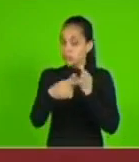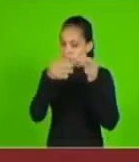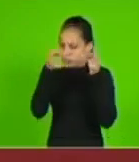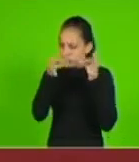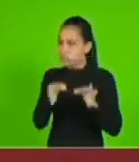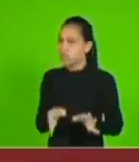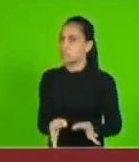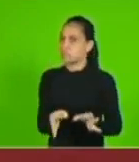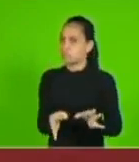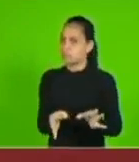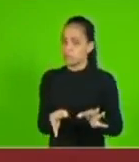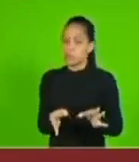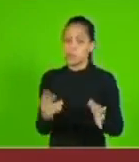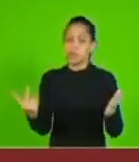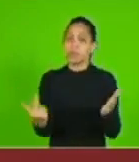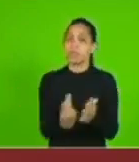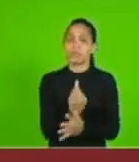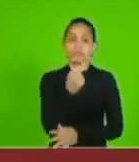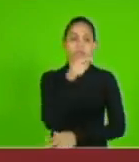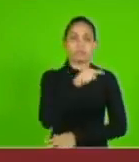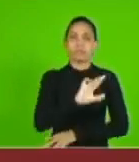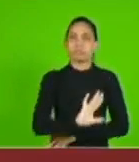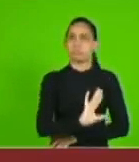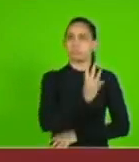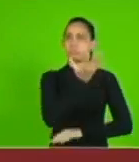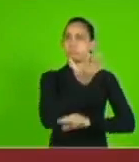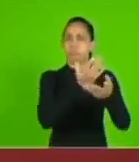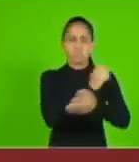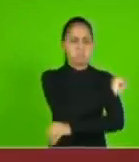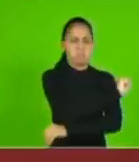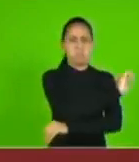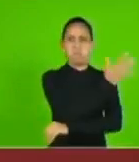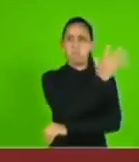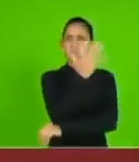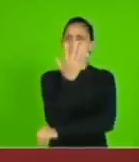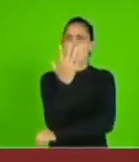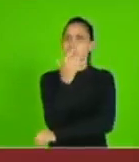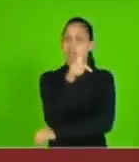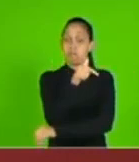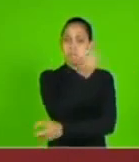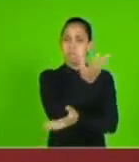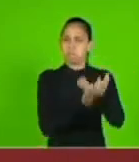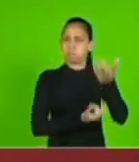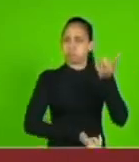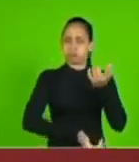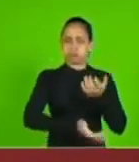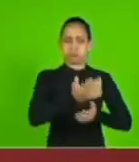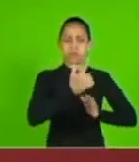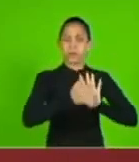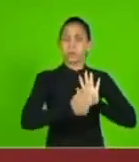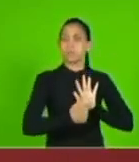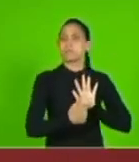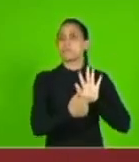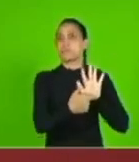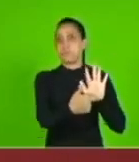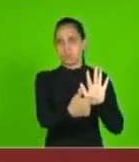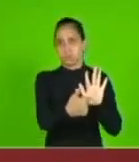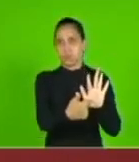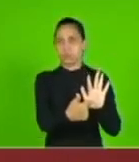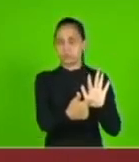man is doing with the world. The signs are out there to